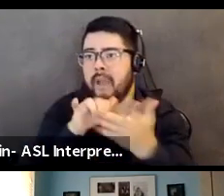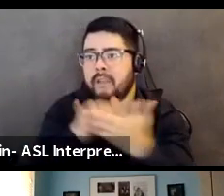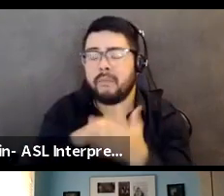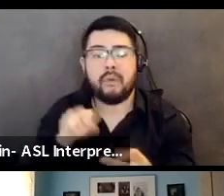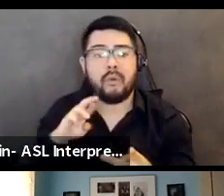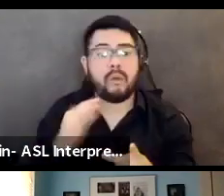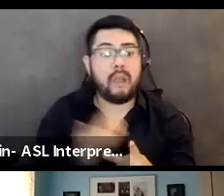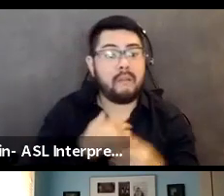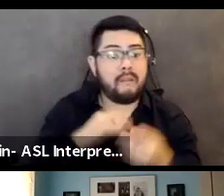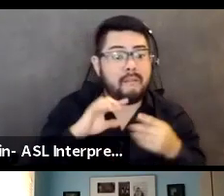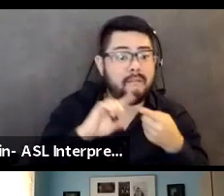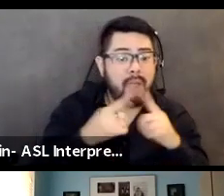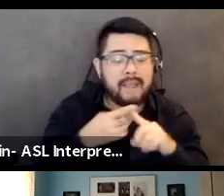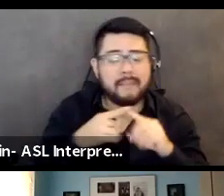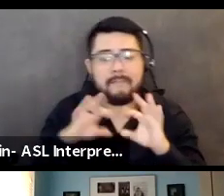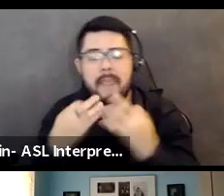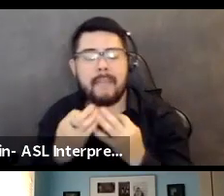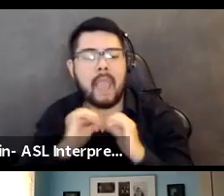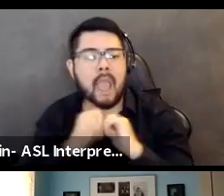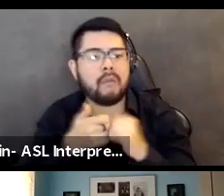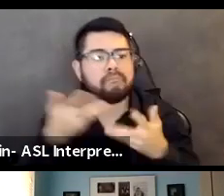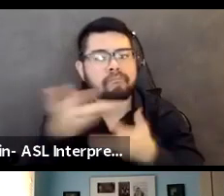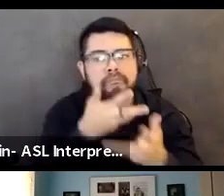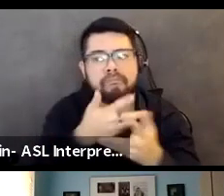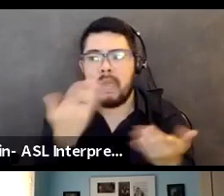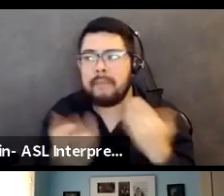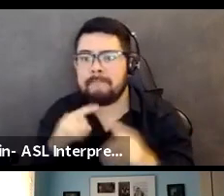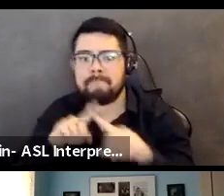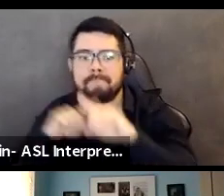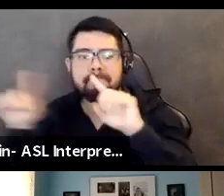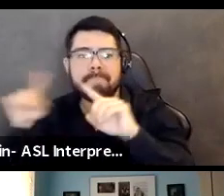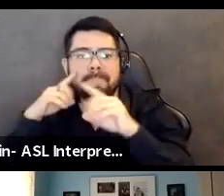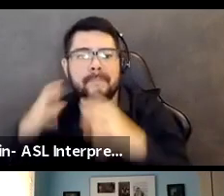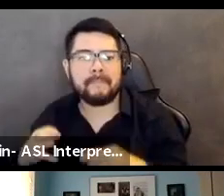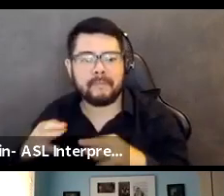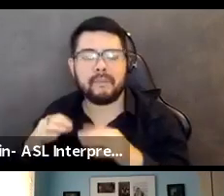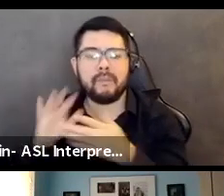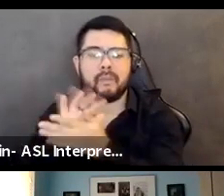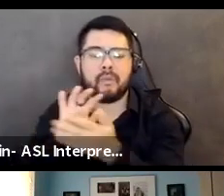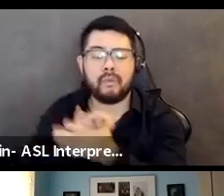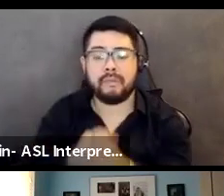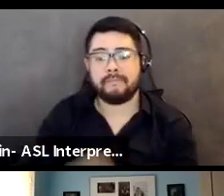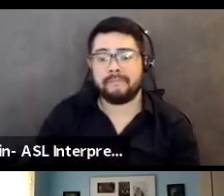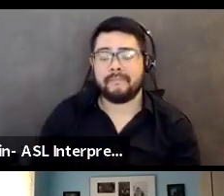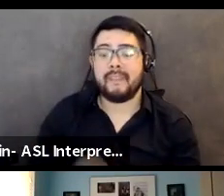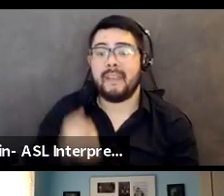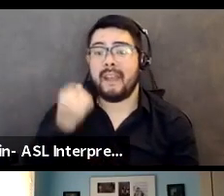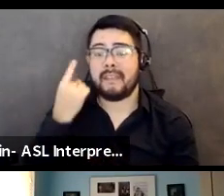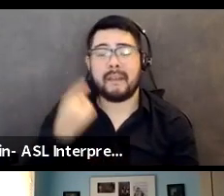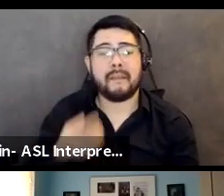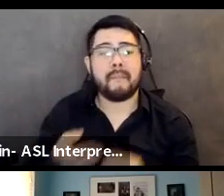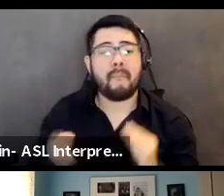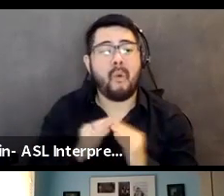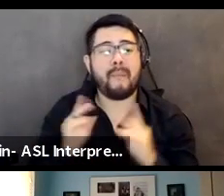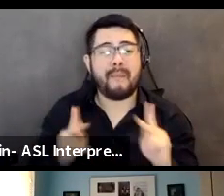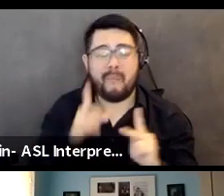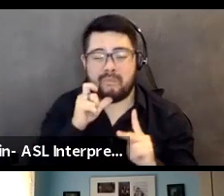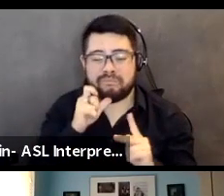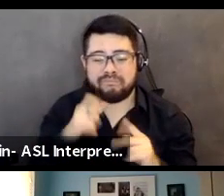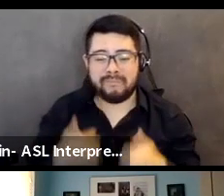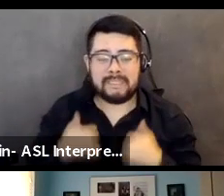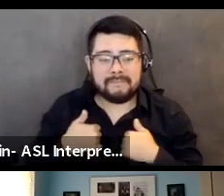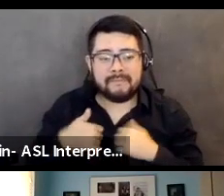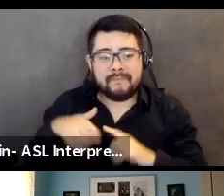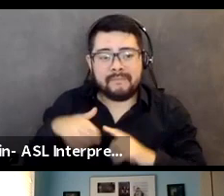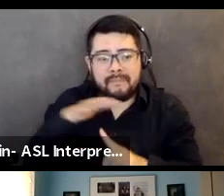to seriously do the same things kova does cause people to reconsider where they live leaving the denser areas of the cities to neighborhoods like science